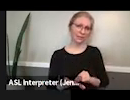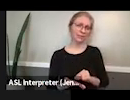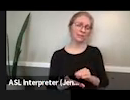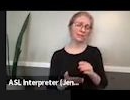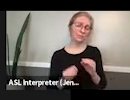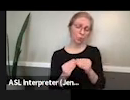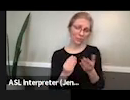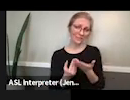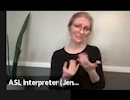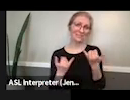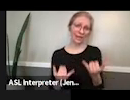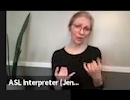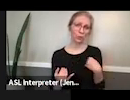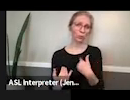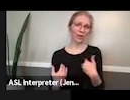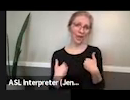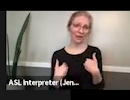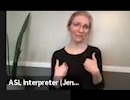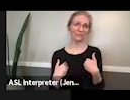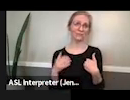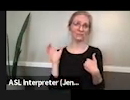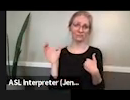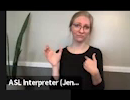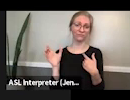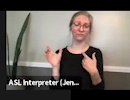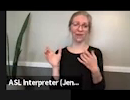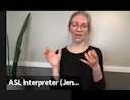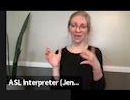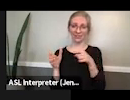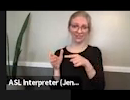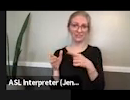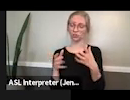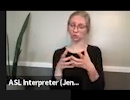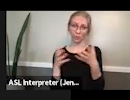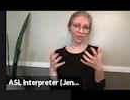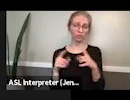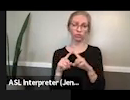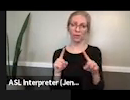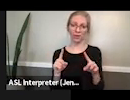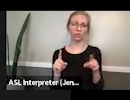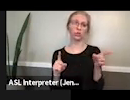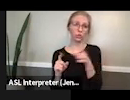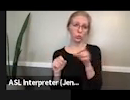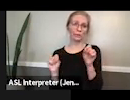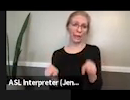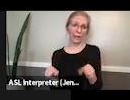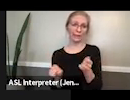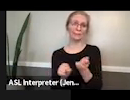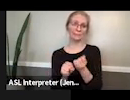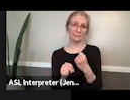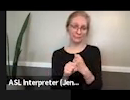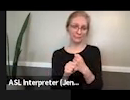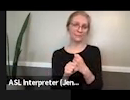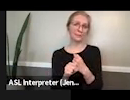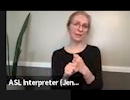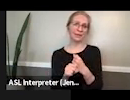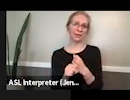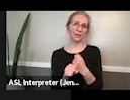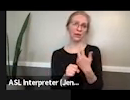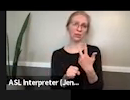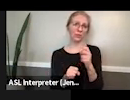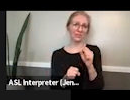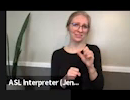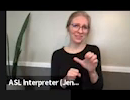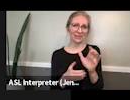easier now. We got these things. I hate these things in so many ways, but you can make a 3-second